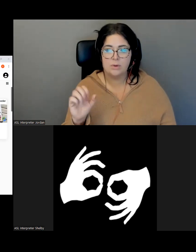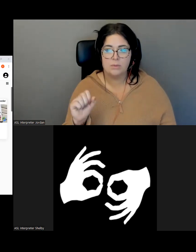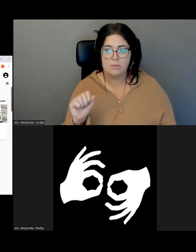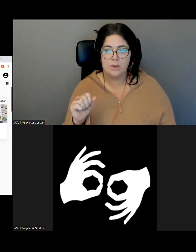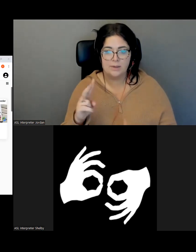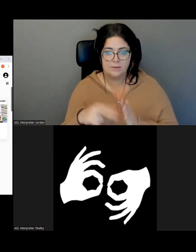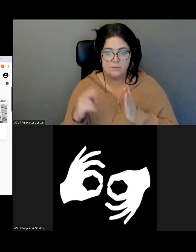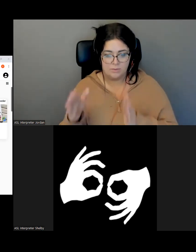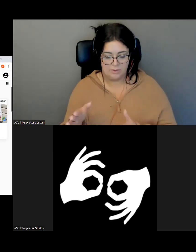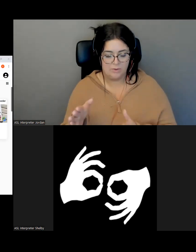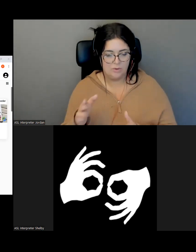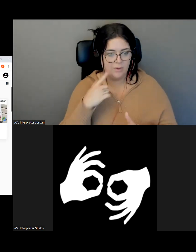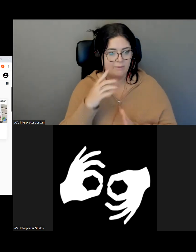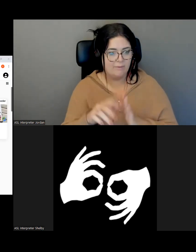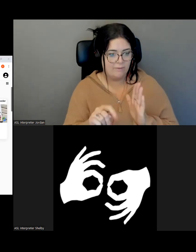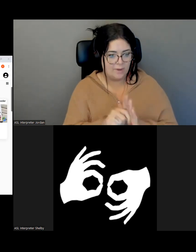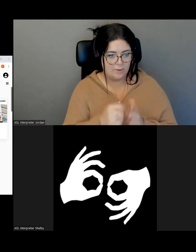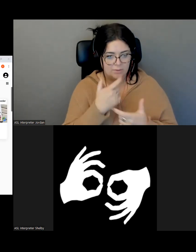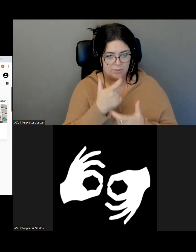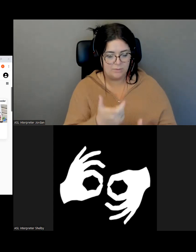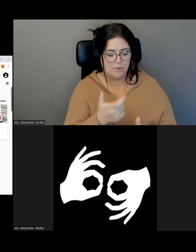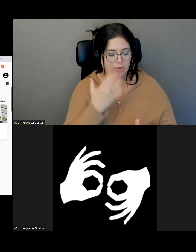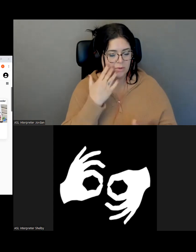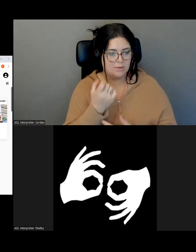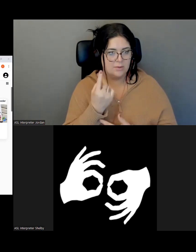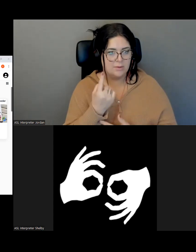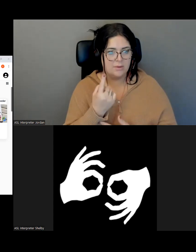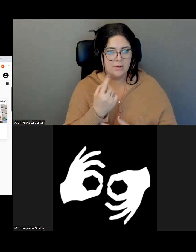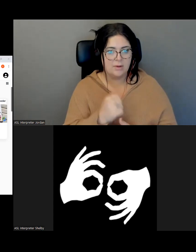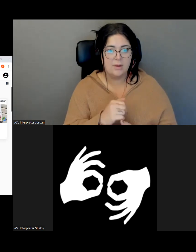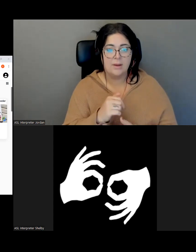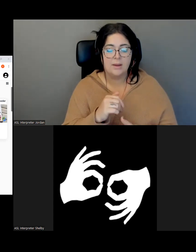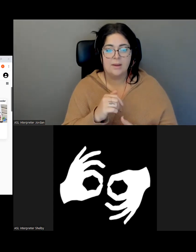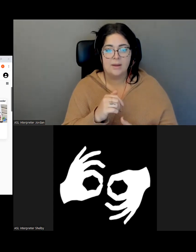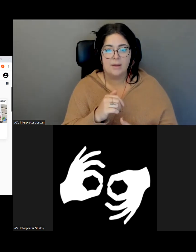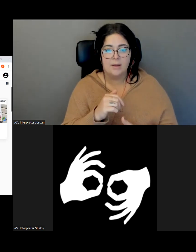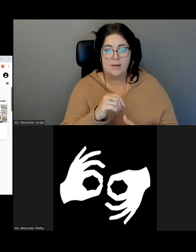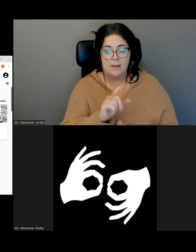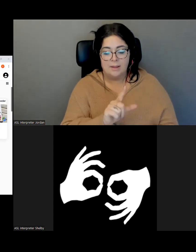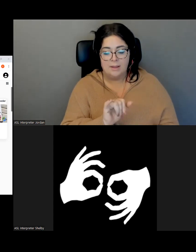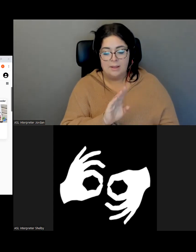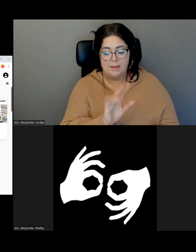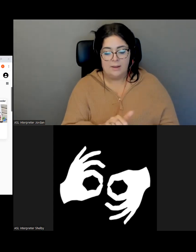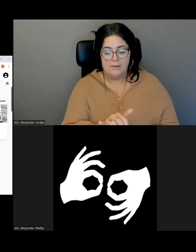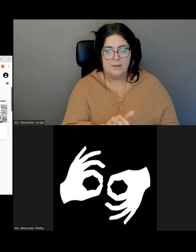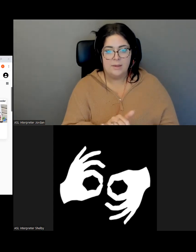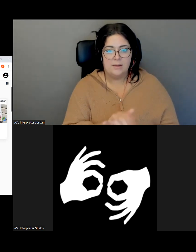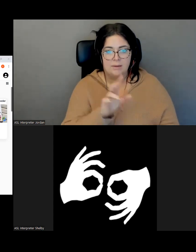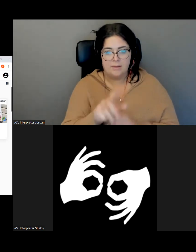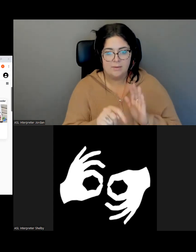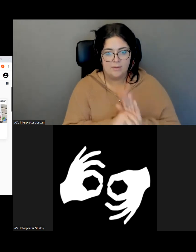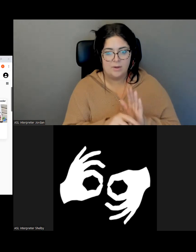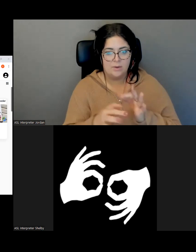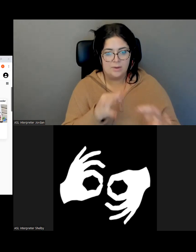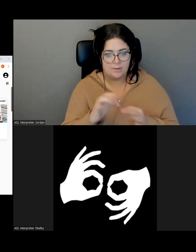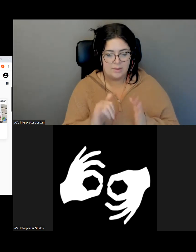courses on those. If you have issues with accessing ebooks or audiobooks using Libby, we have those as well. If you